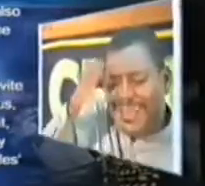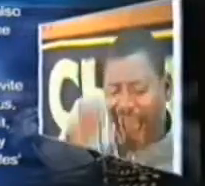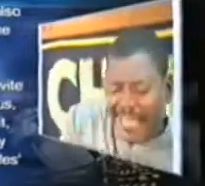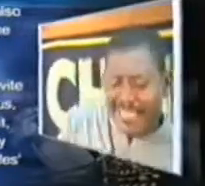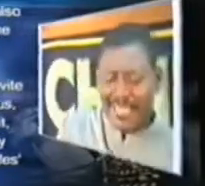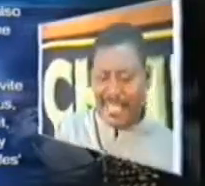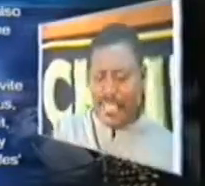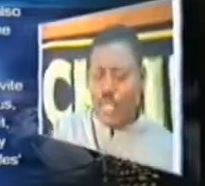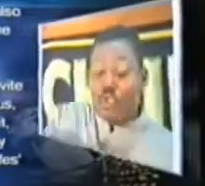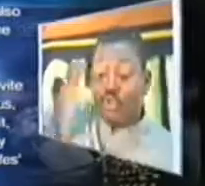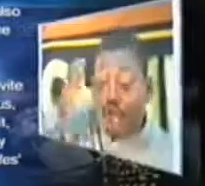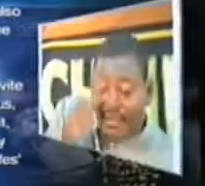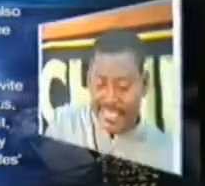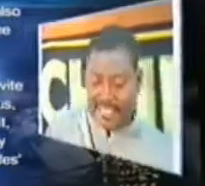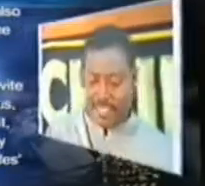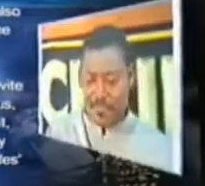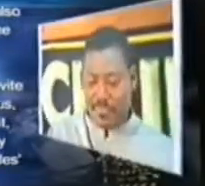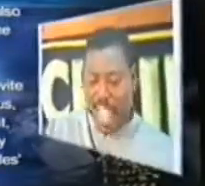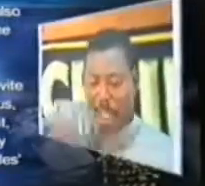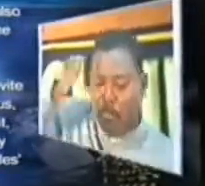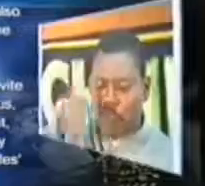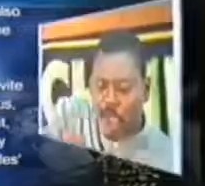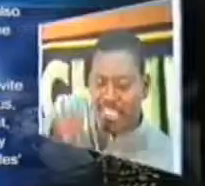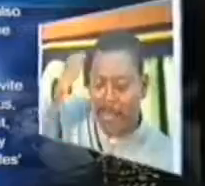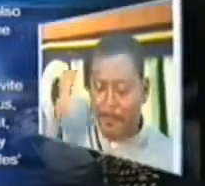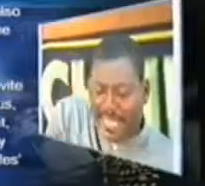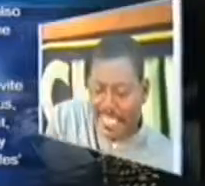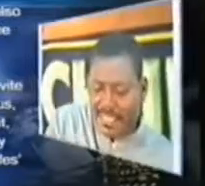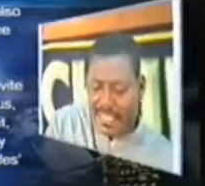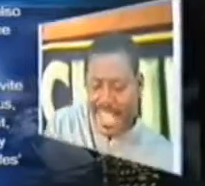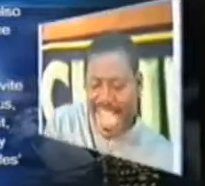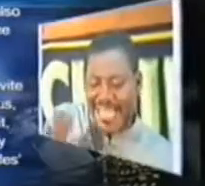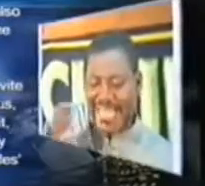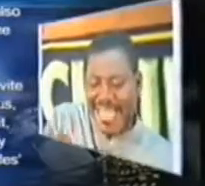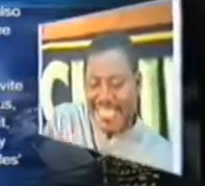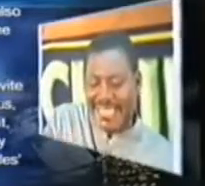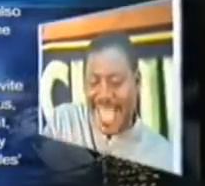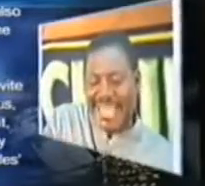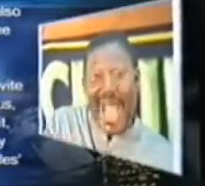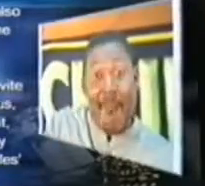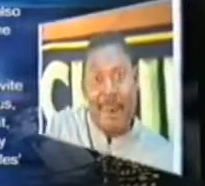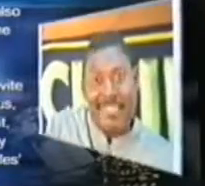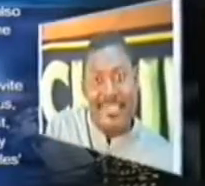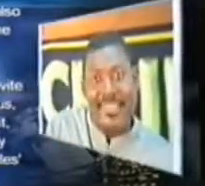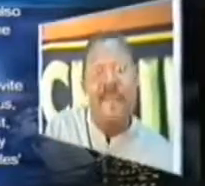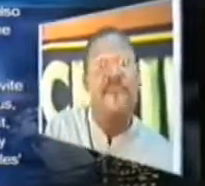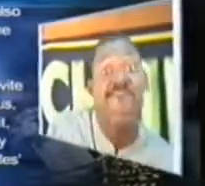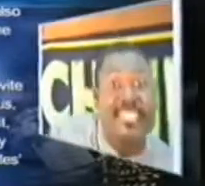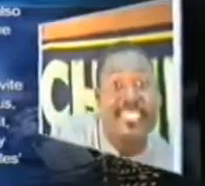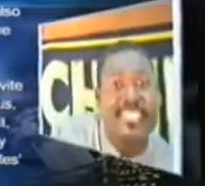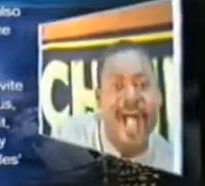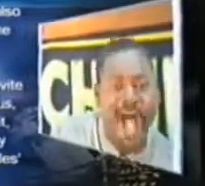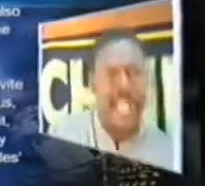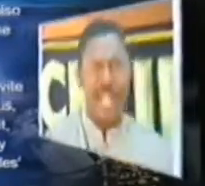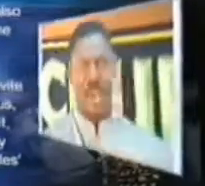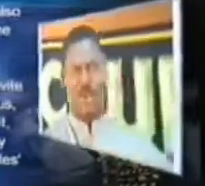having land sold it and brought the money and laid it at the apostles